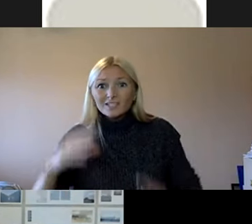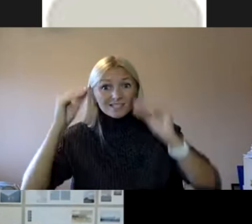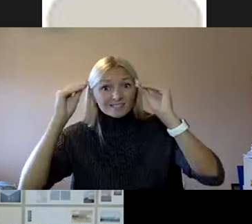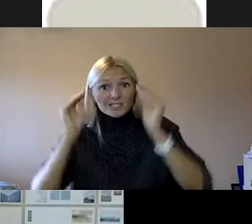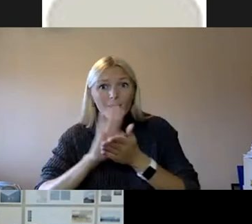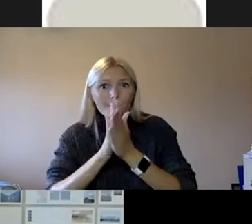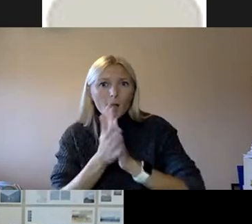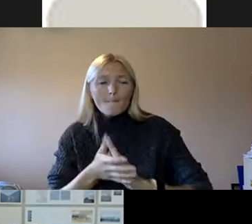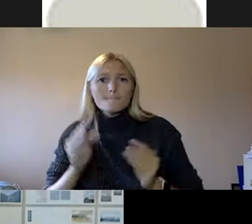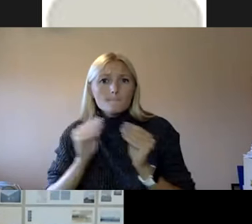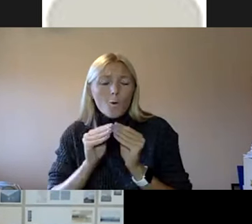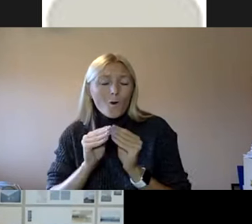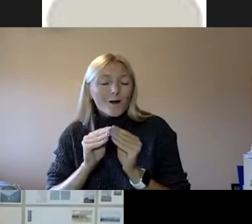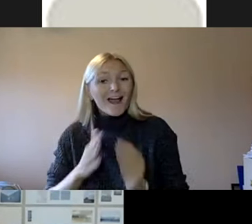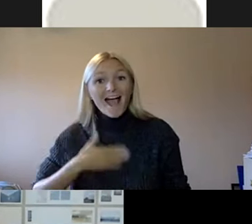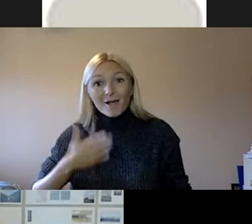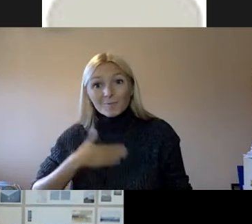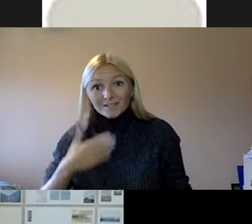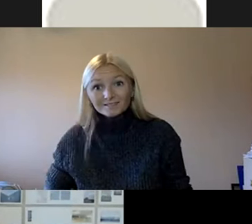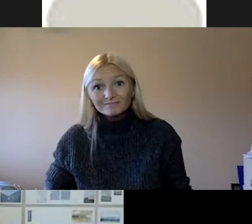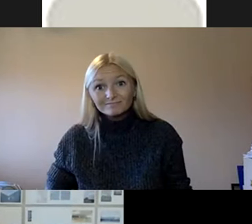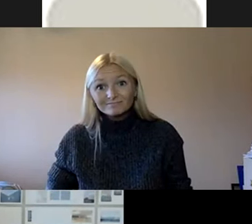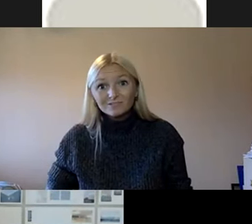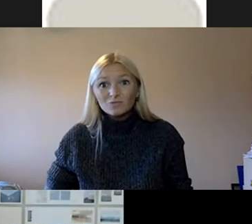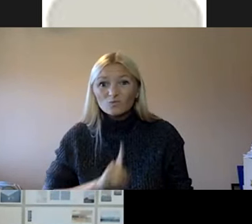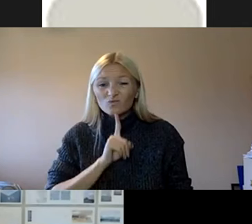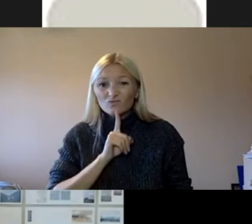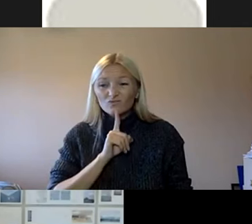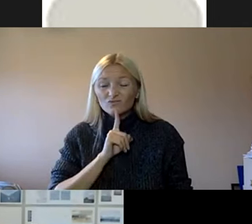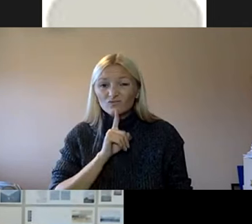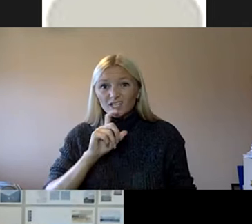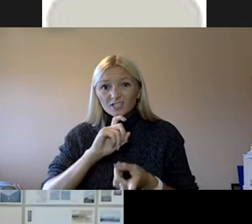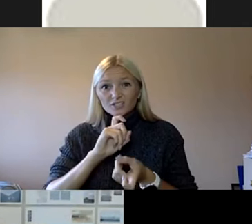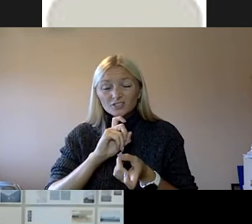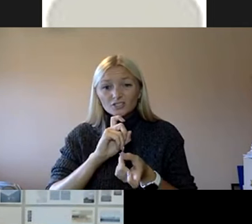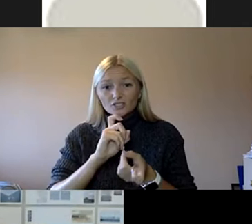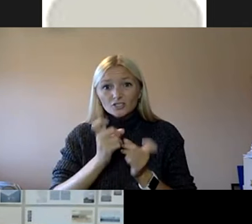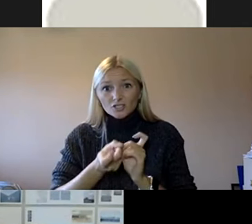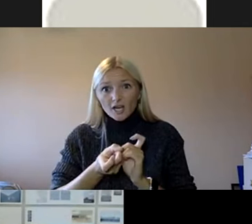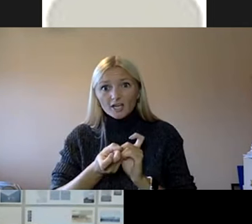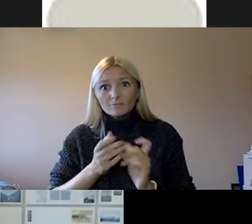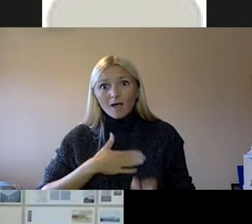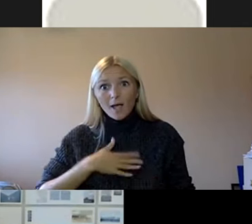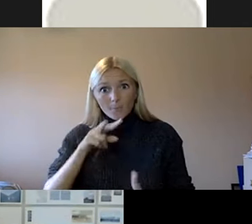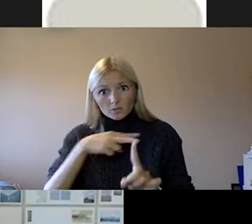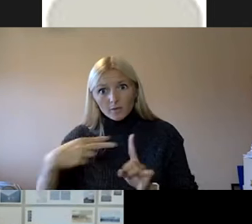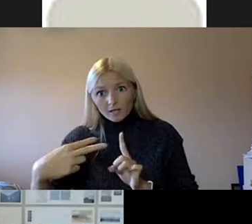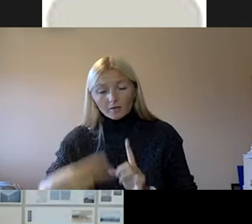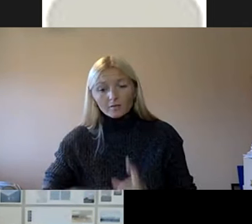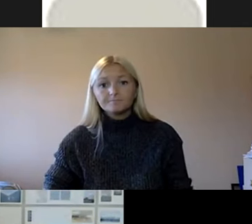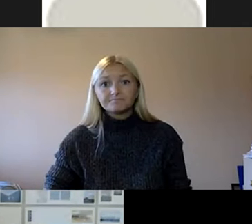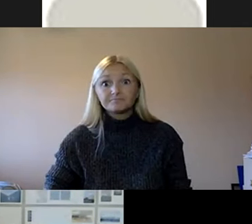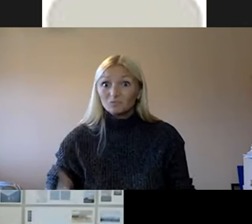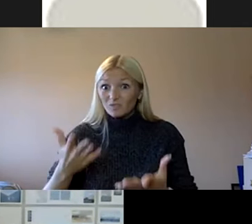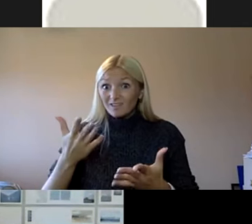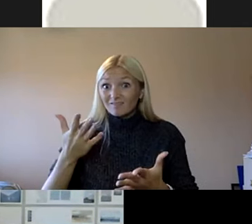much more joyful. It very much changed, very different. And following that